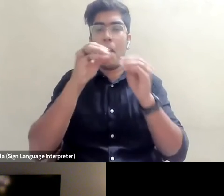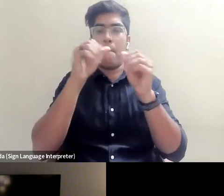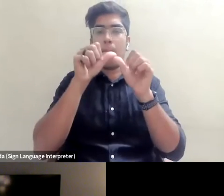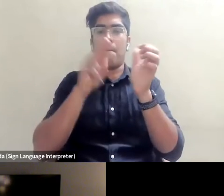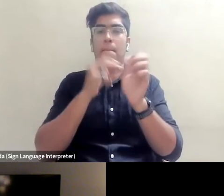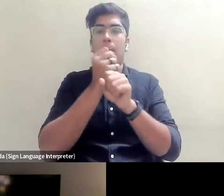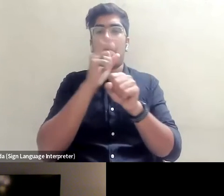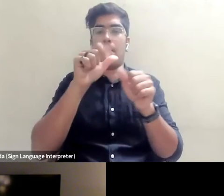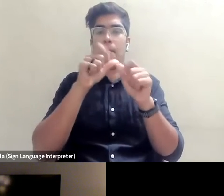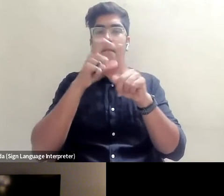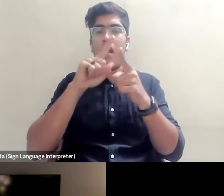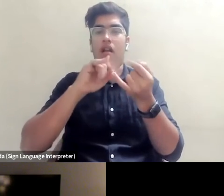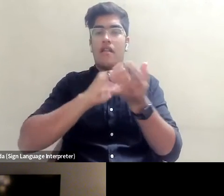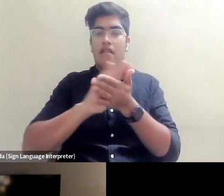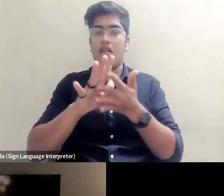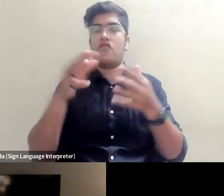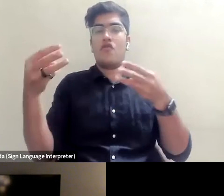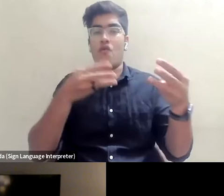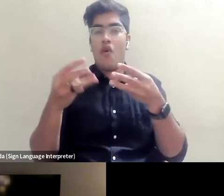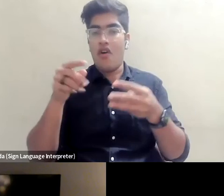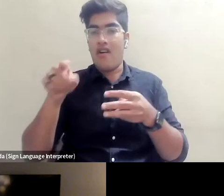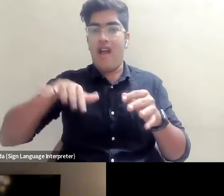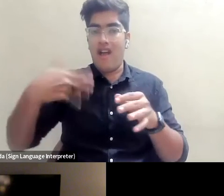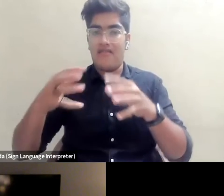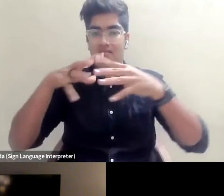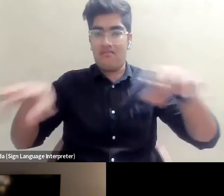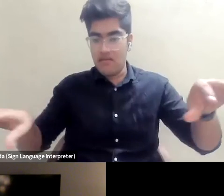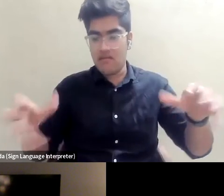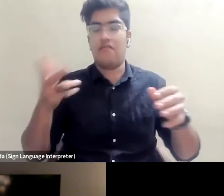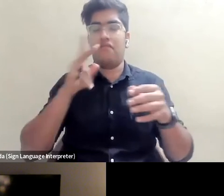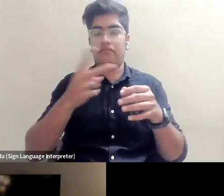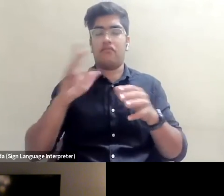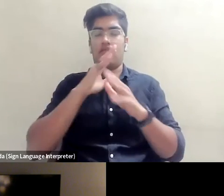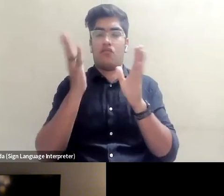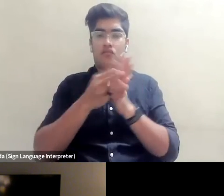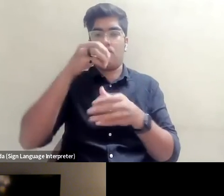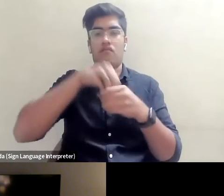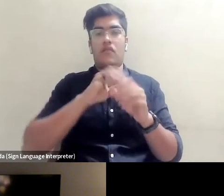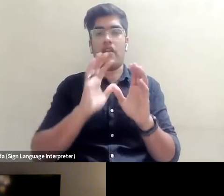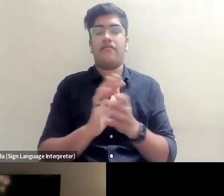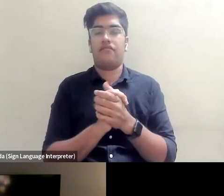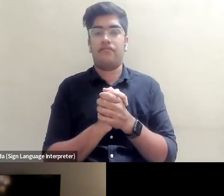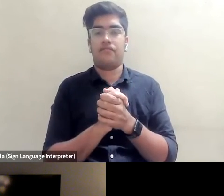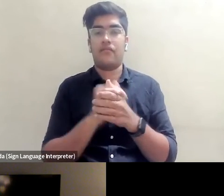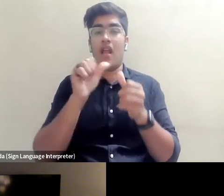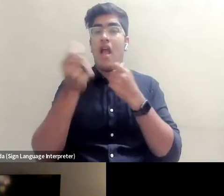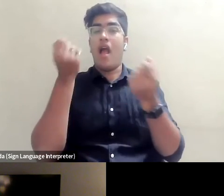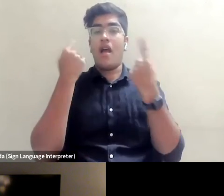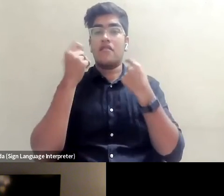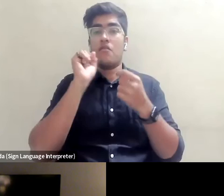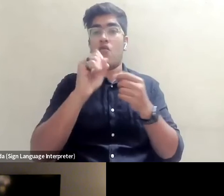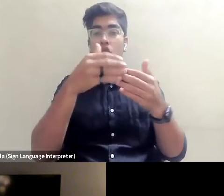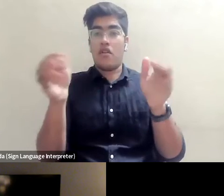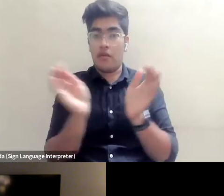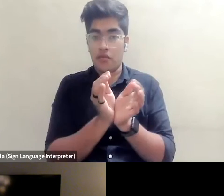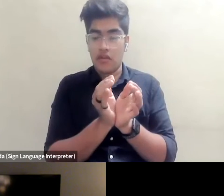again. Now, the Assamese community itself and many other indigenous communities within the state